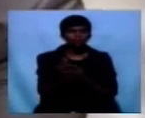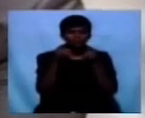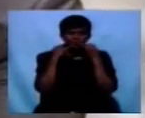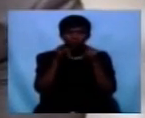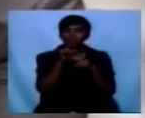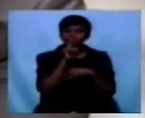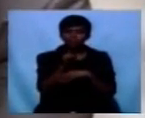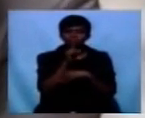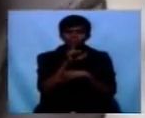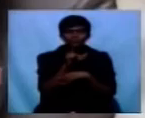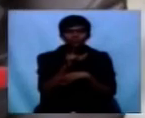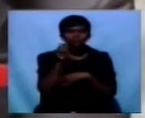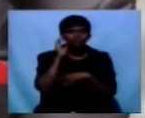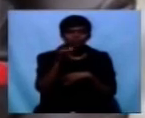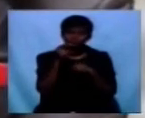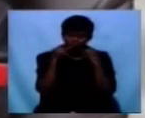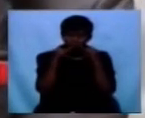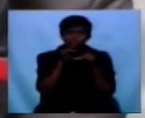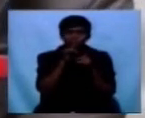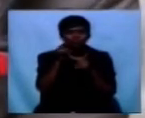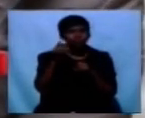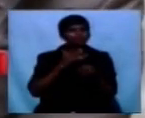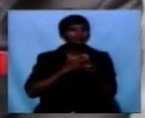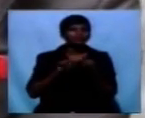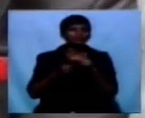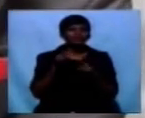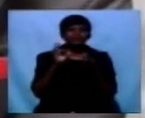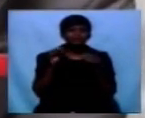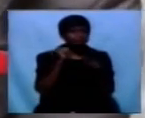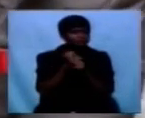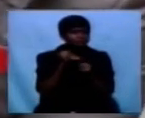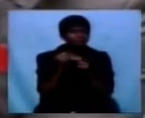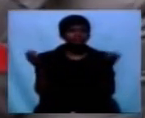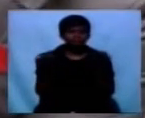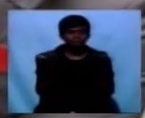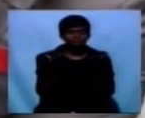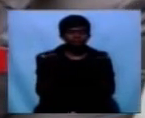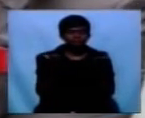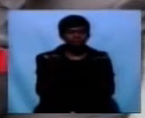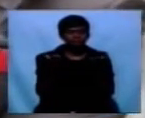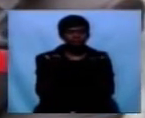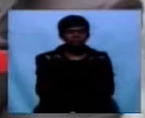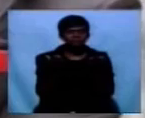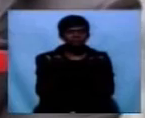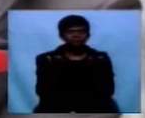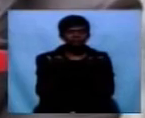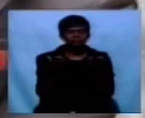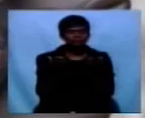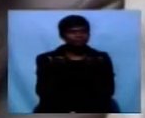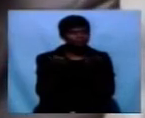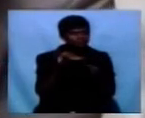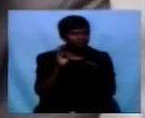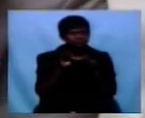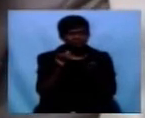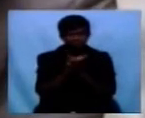truth. I'll tell you the truth that you are my friend. If you don't perform, then if that